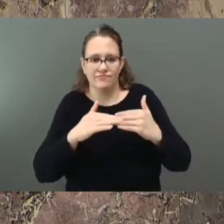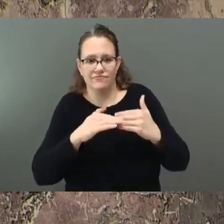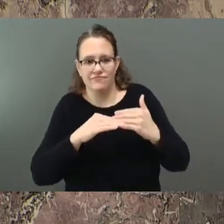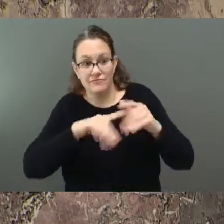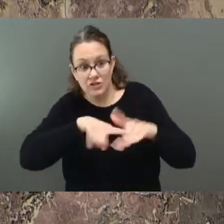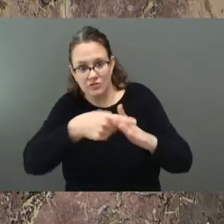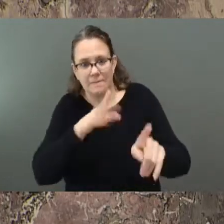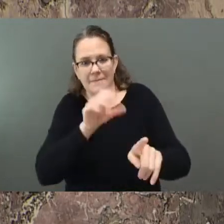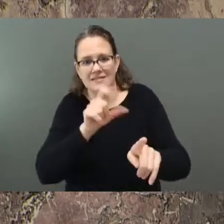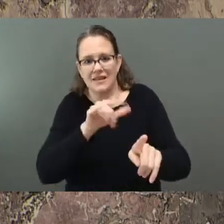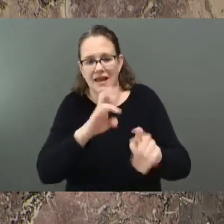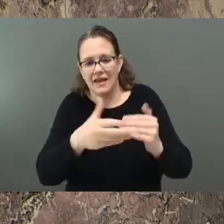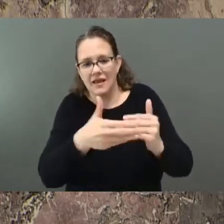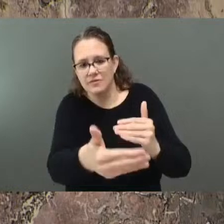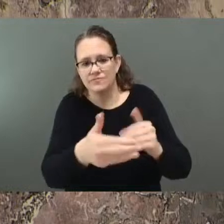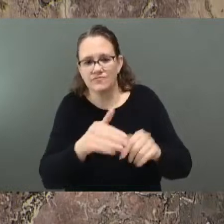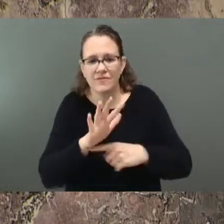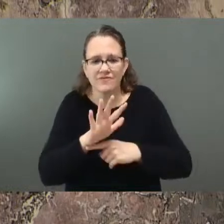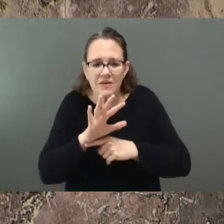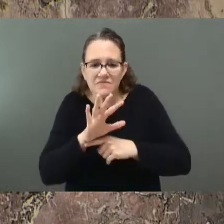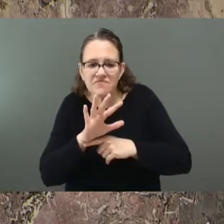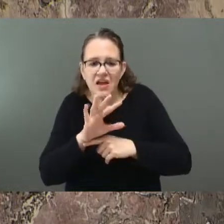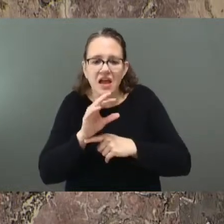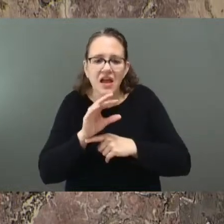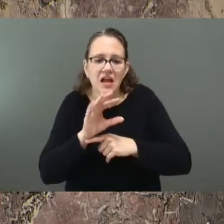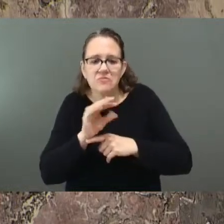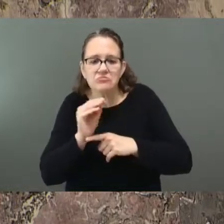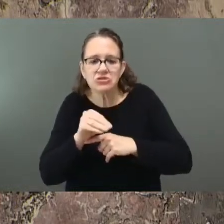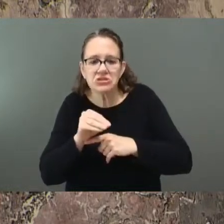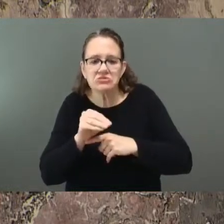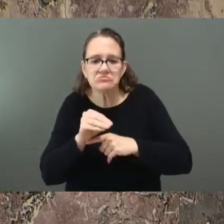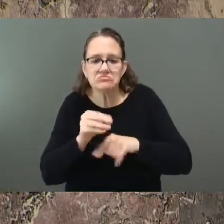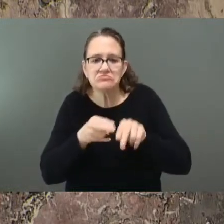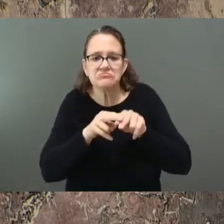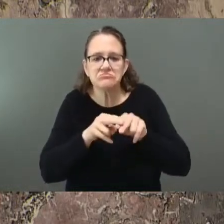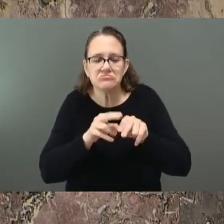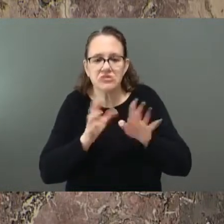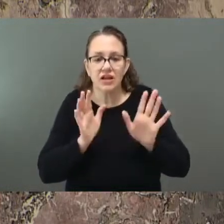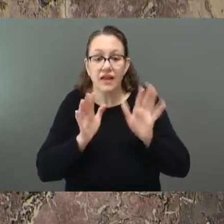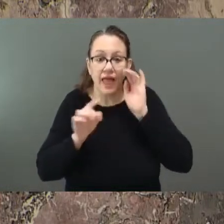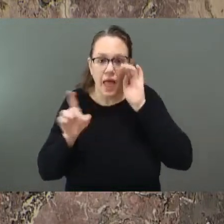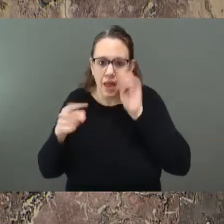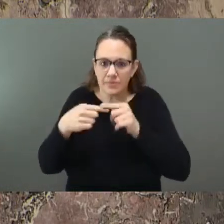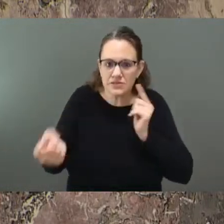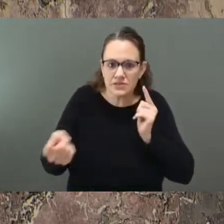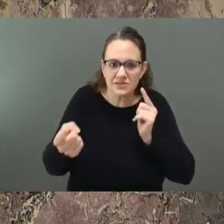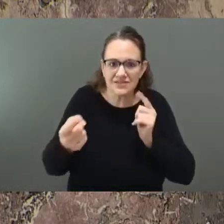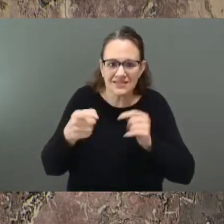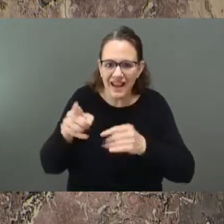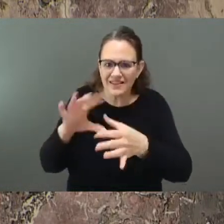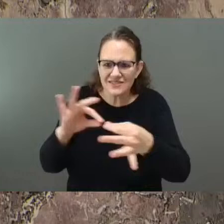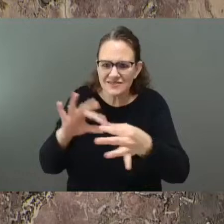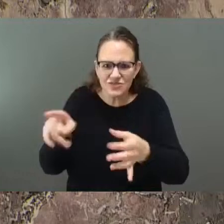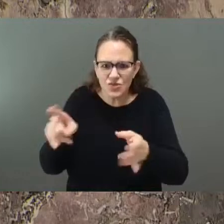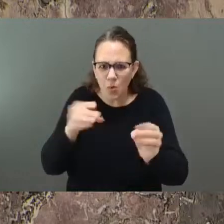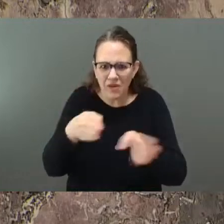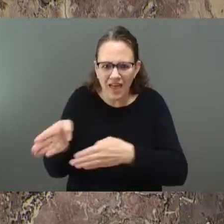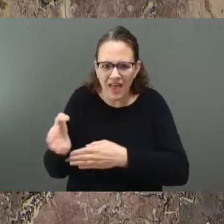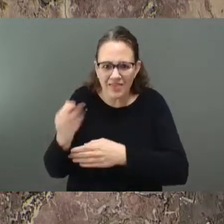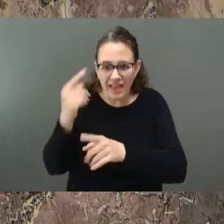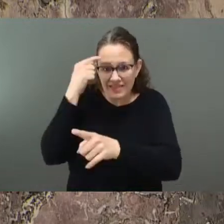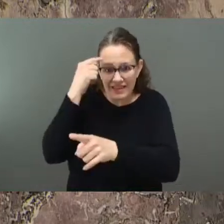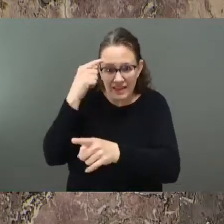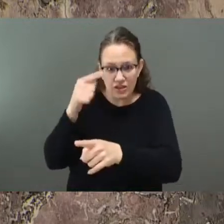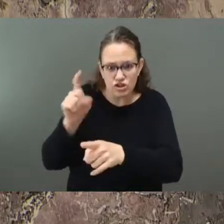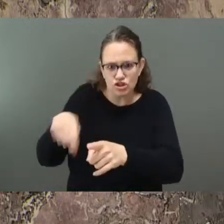The opposition, however, has no plan. The opposition thinks we should get rid of the single most effective measurement we've